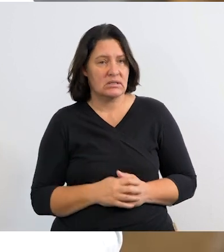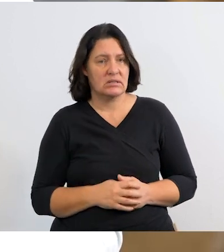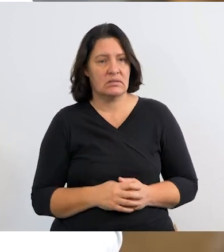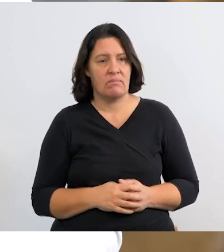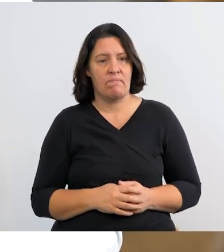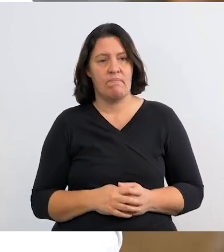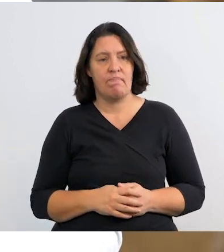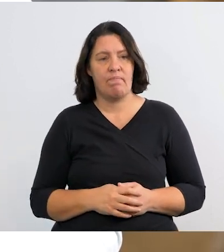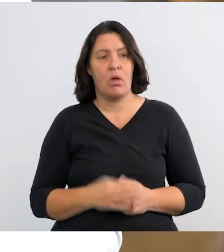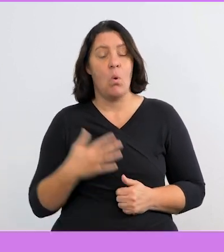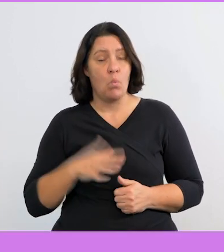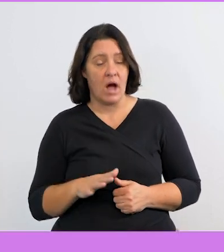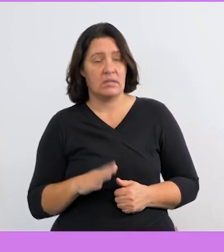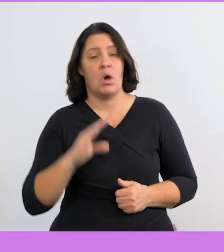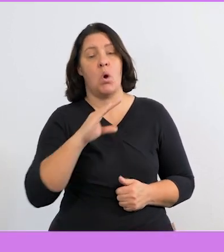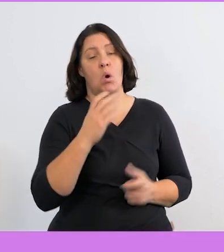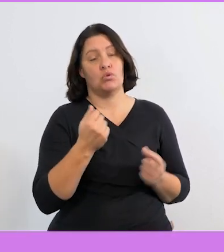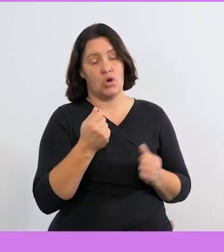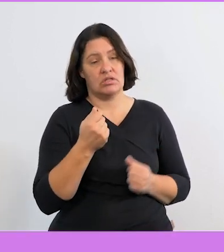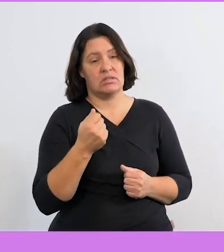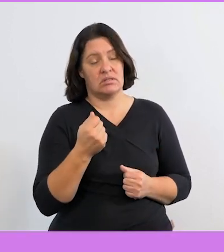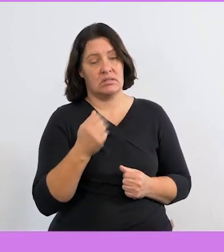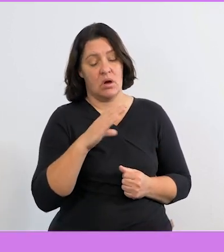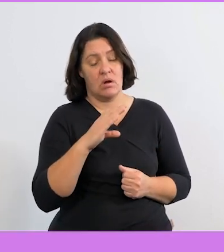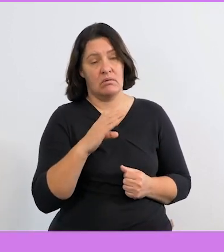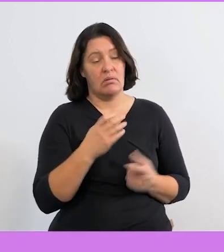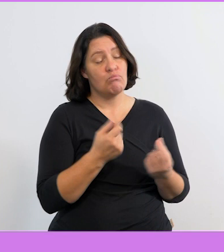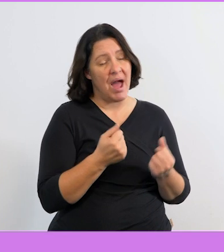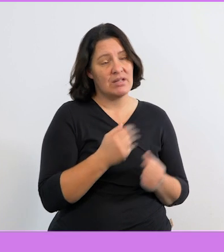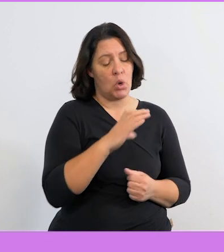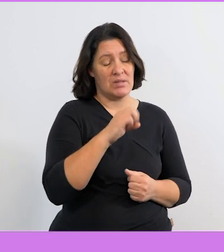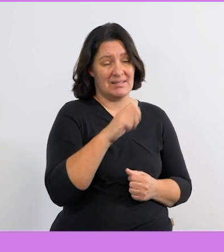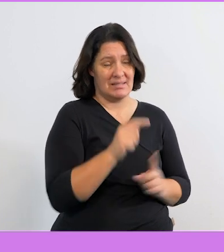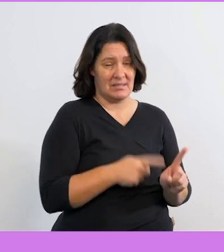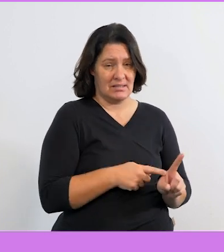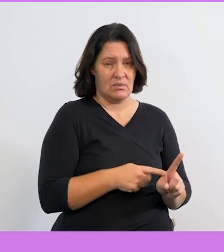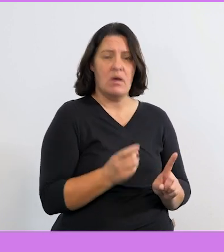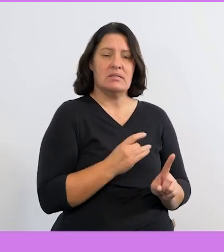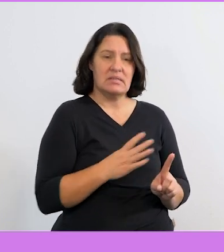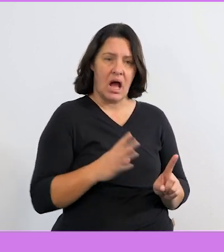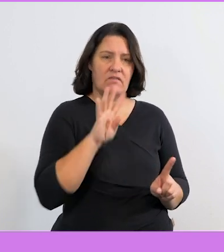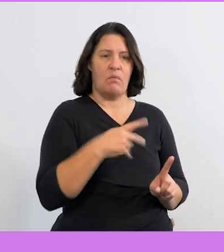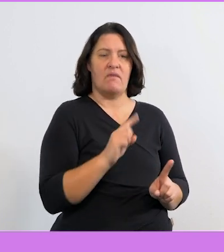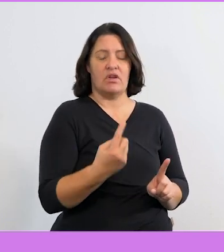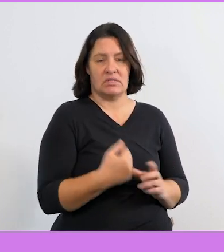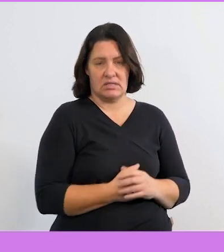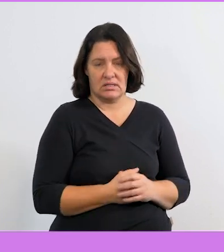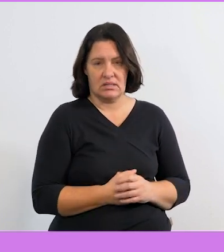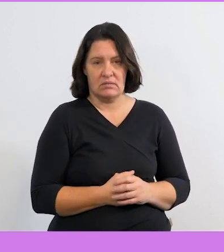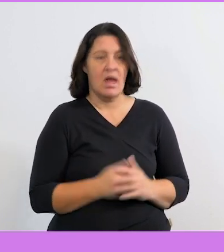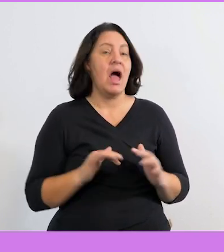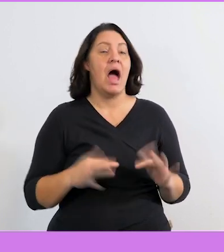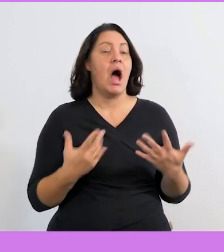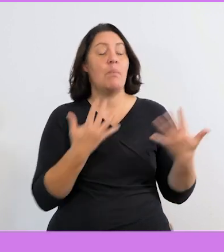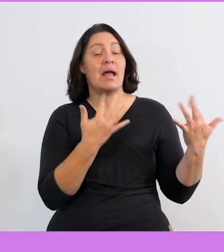here? So we are looking for cost price, right? So always important to start with your formula first. So